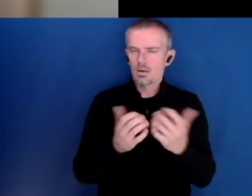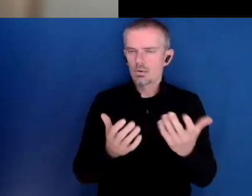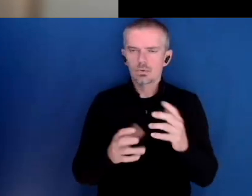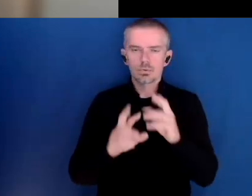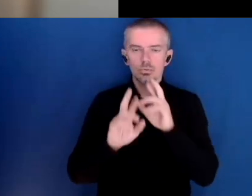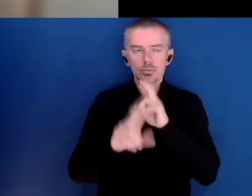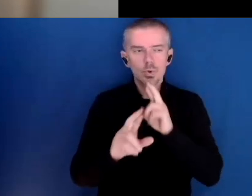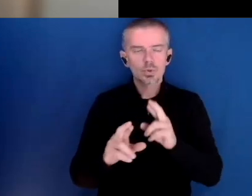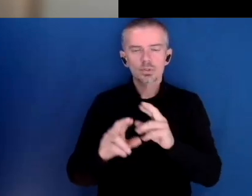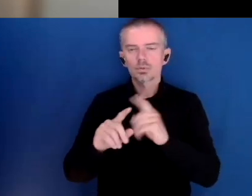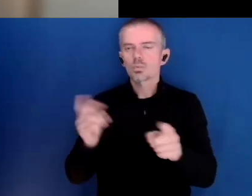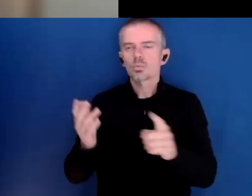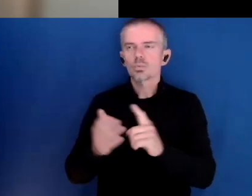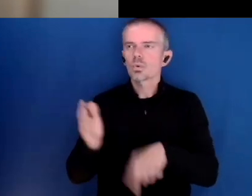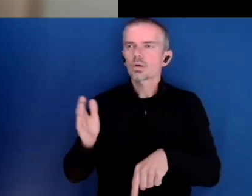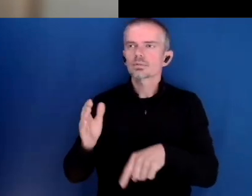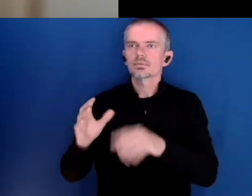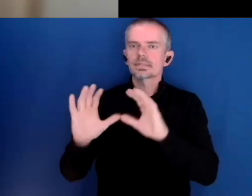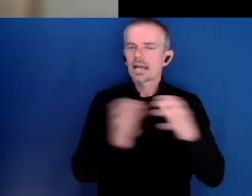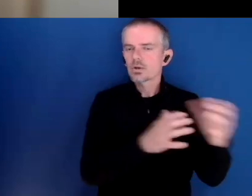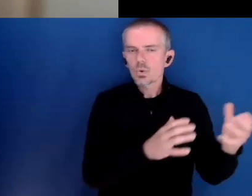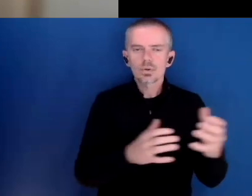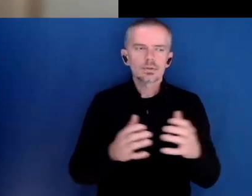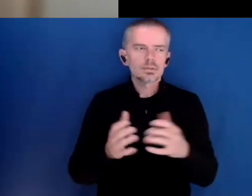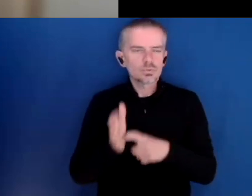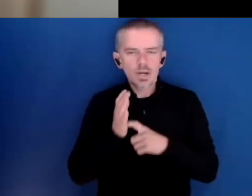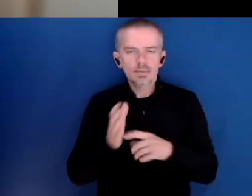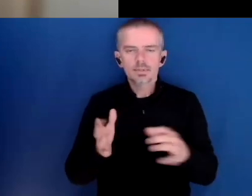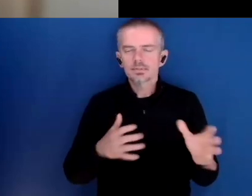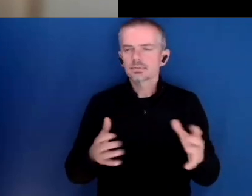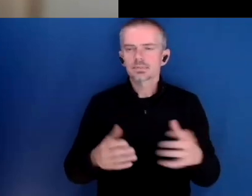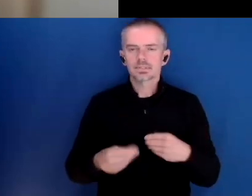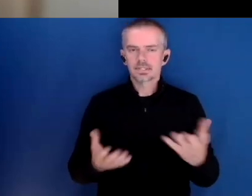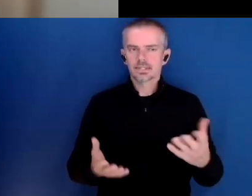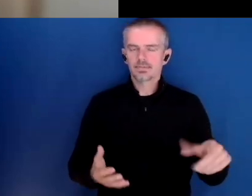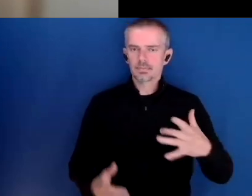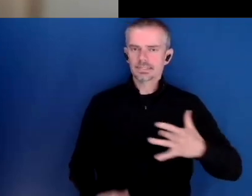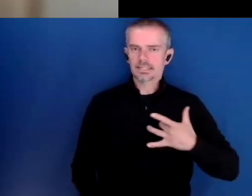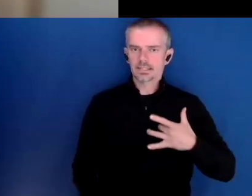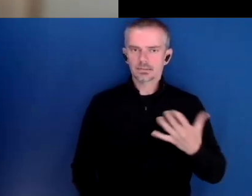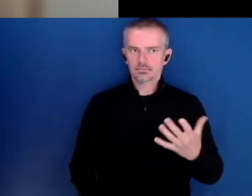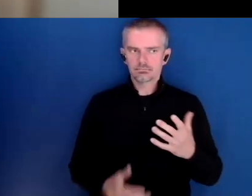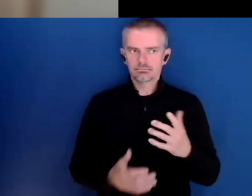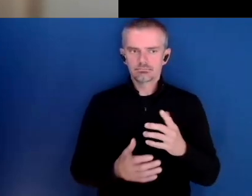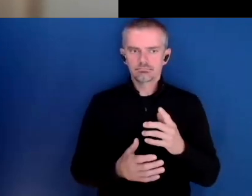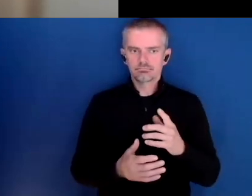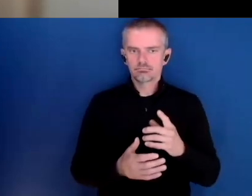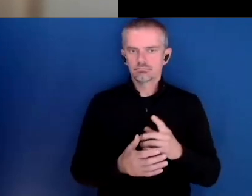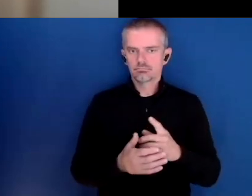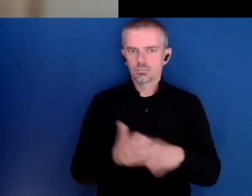categories of reporting or requirements, or just give people a sense for reporting wise, what's associated with these